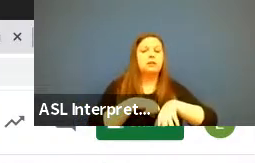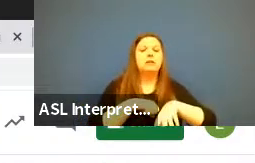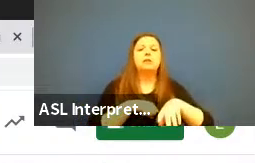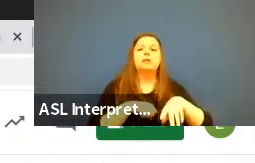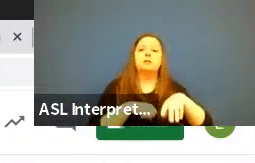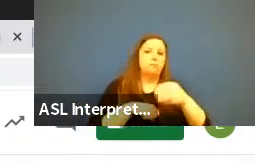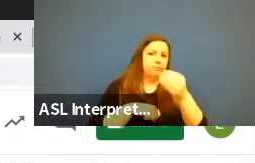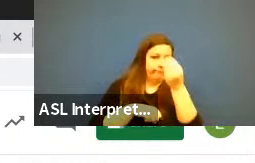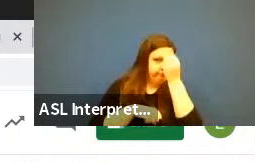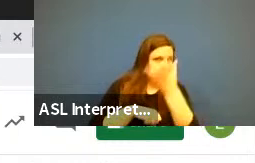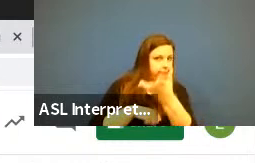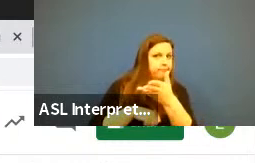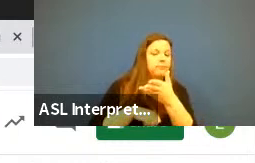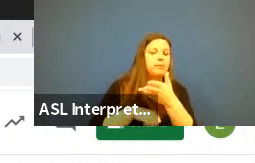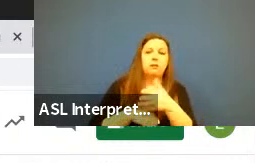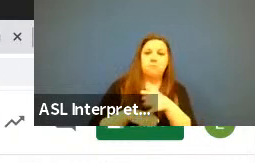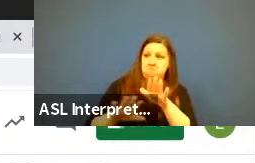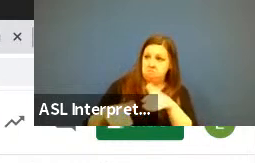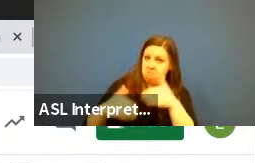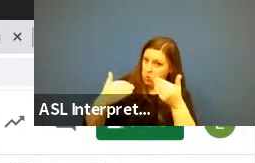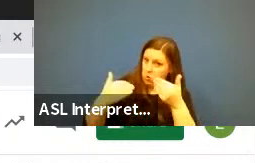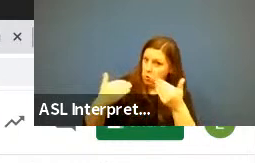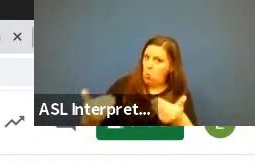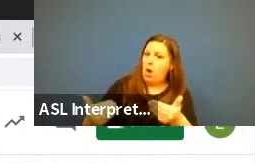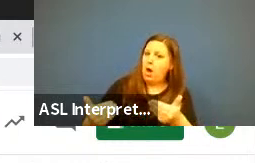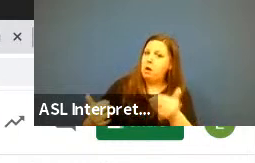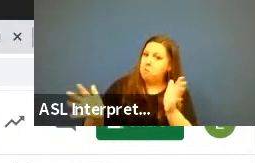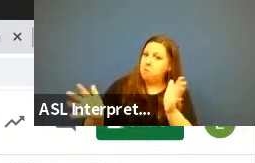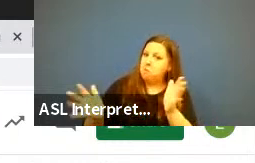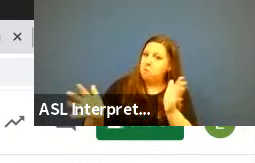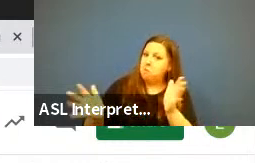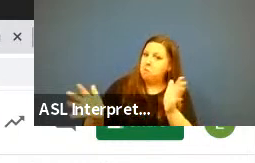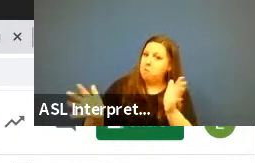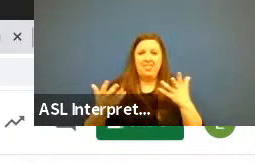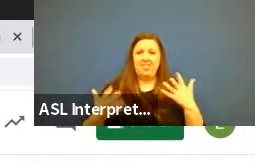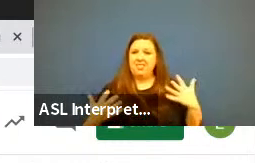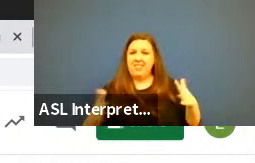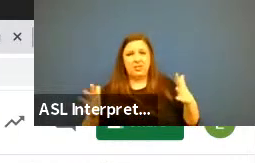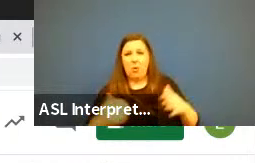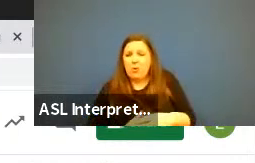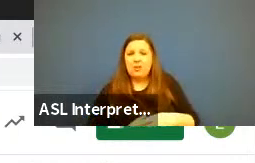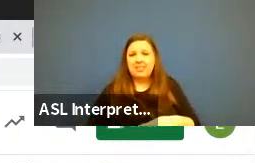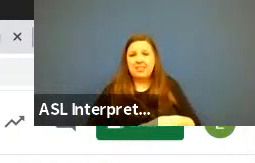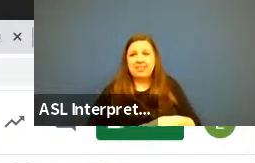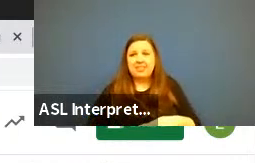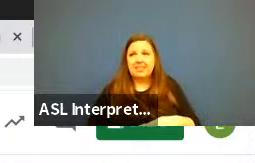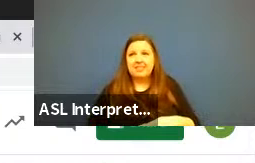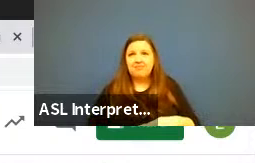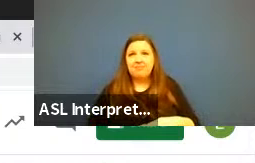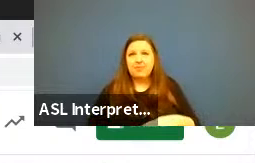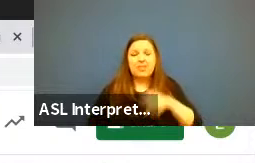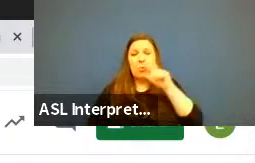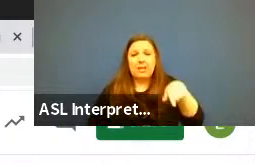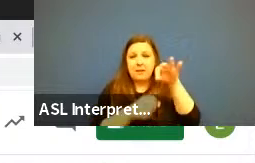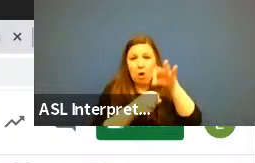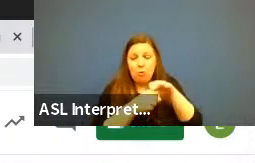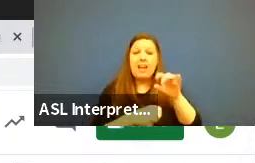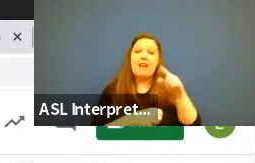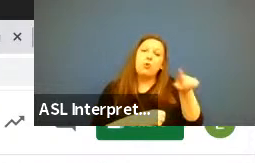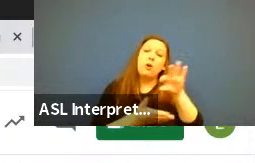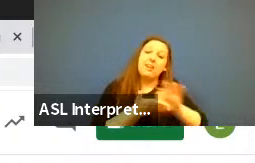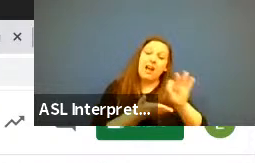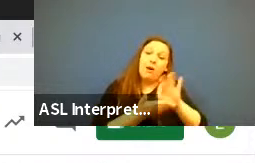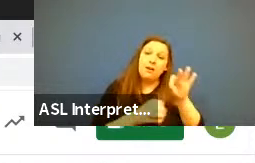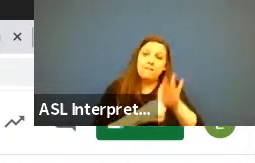go forward with, that's all they're doing. I still don't think it's giving, it shouldn't be a vote. Now, if you're counting votes because people